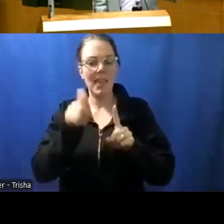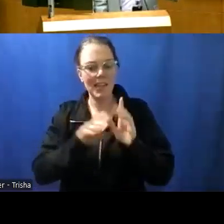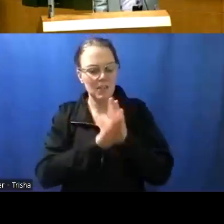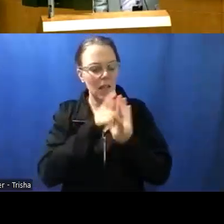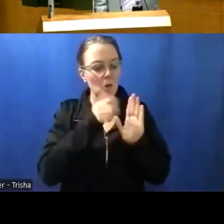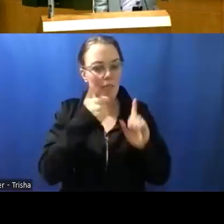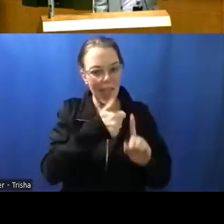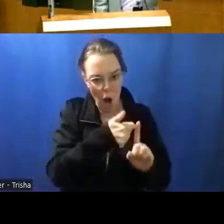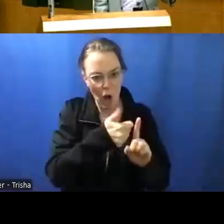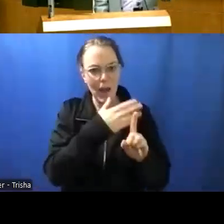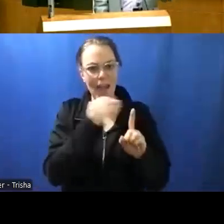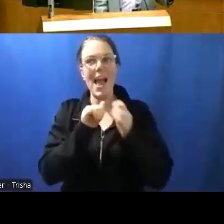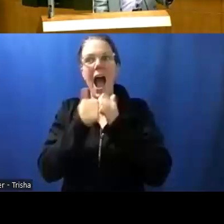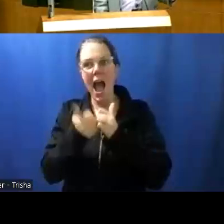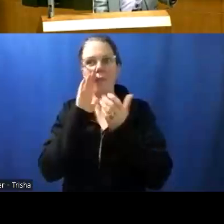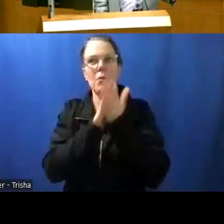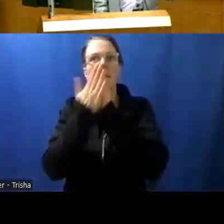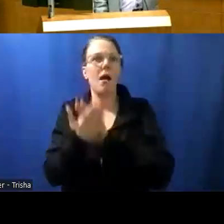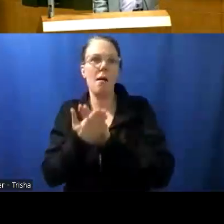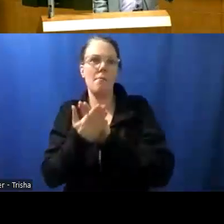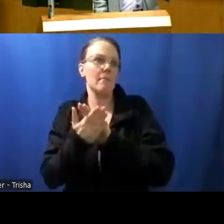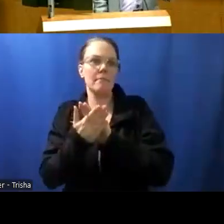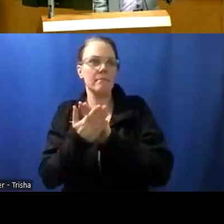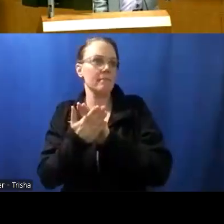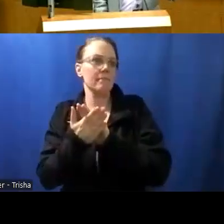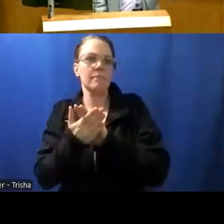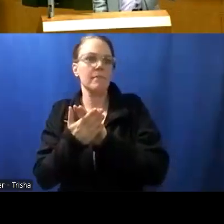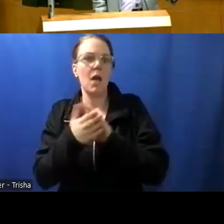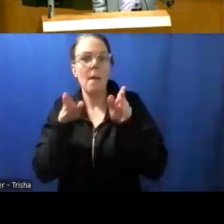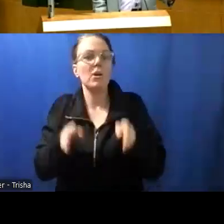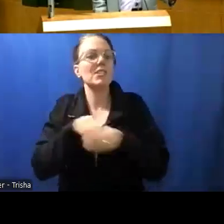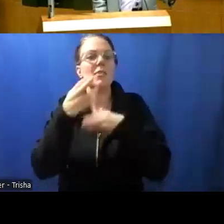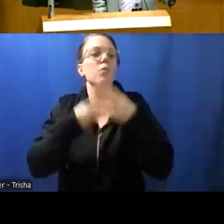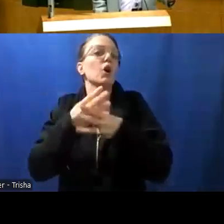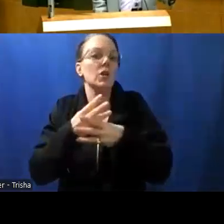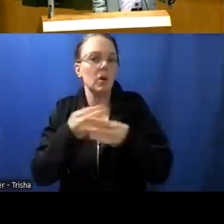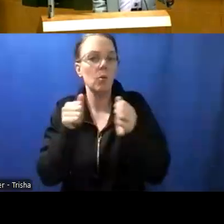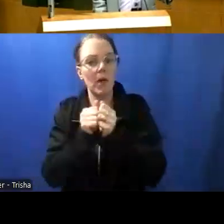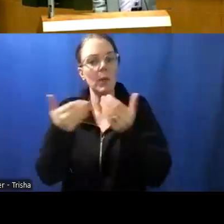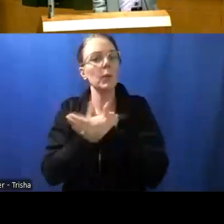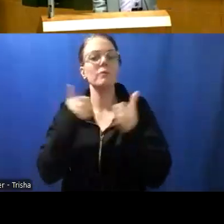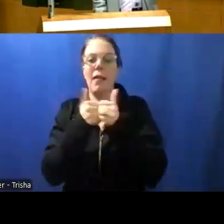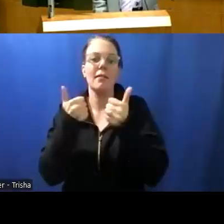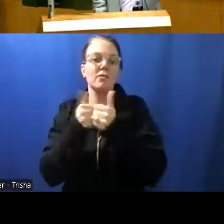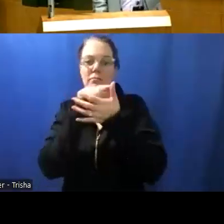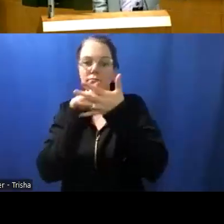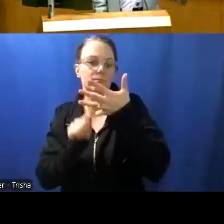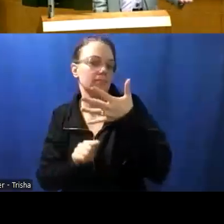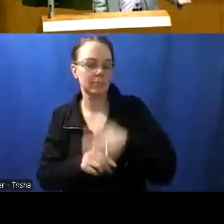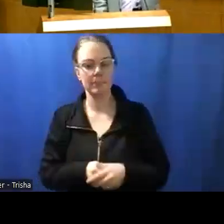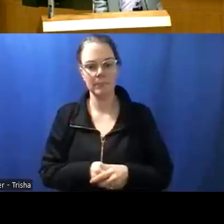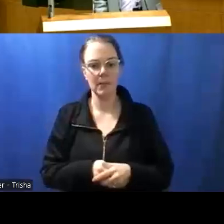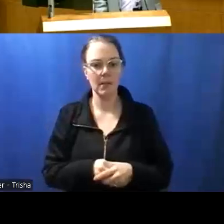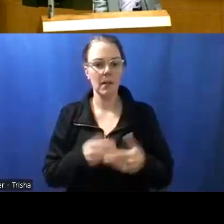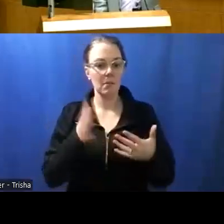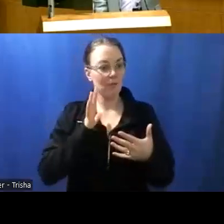and how are they going to be a person in the world that's as worthwhile as they were